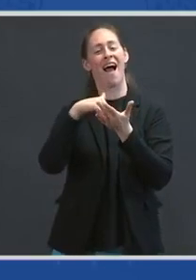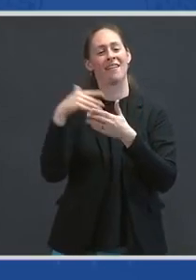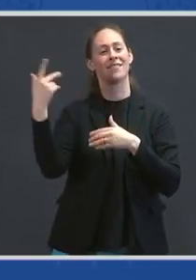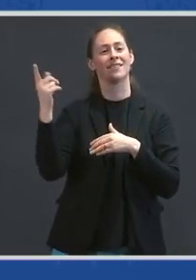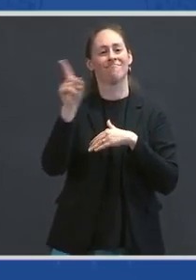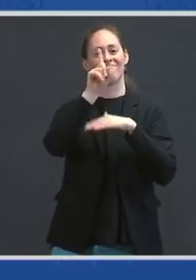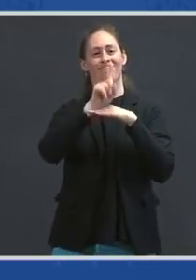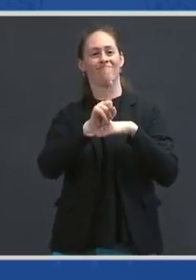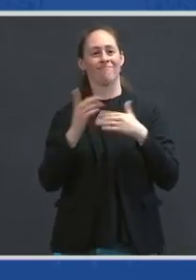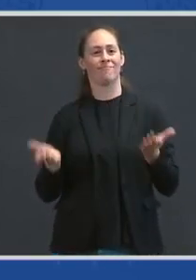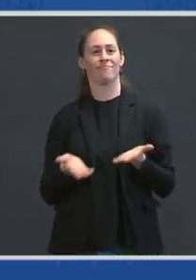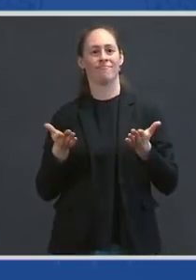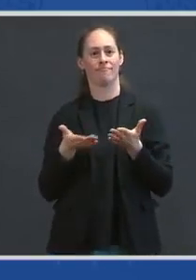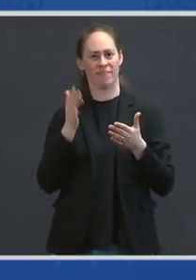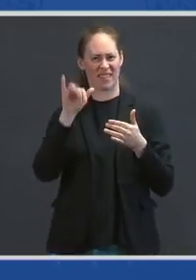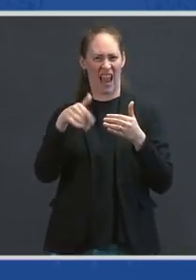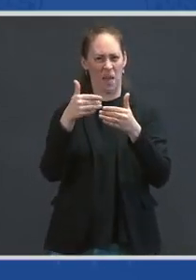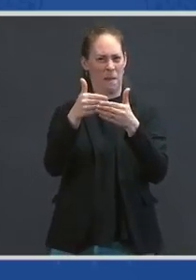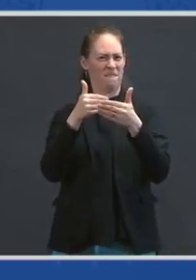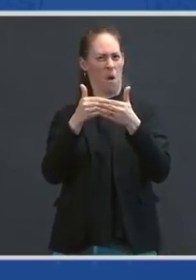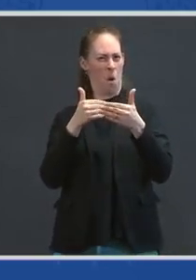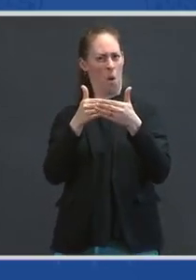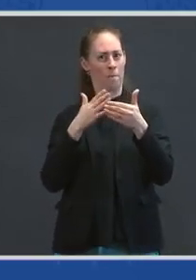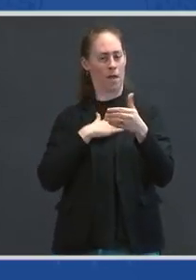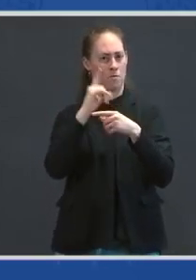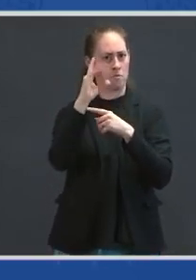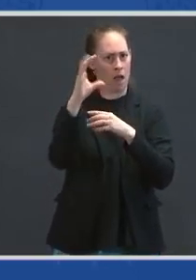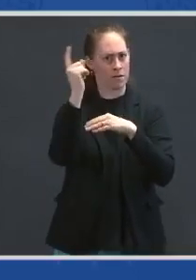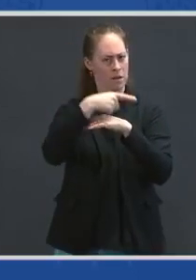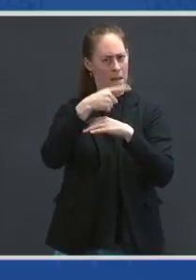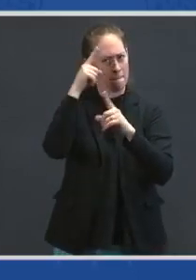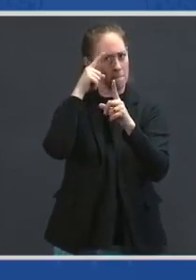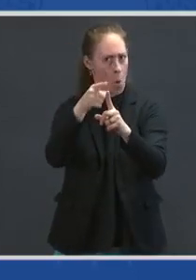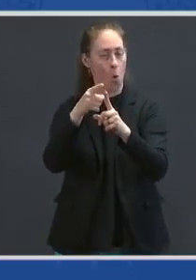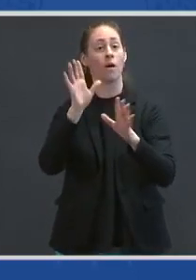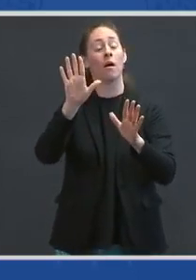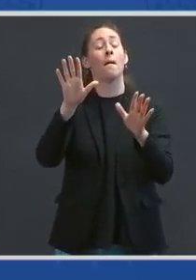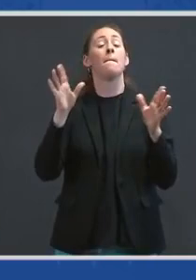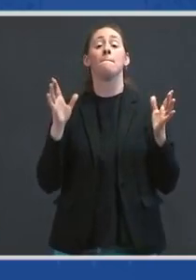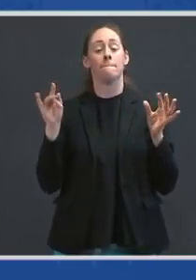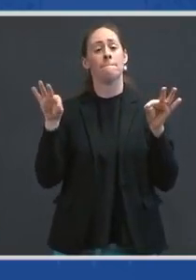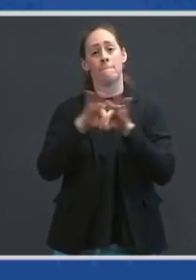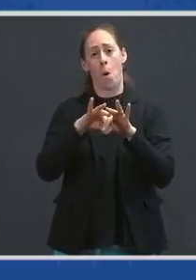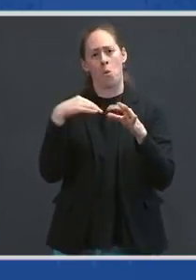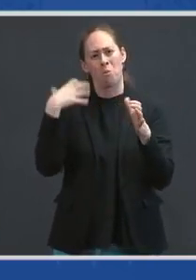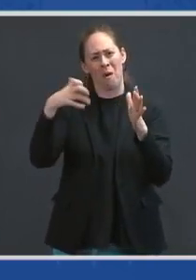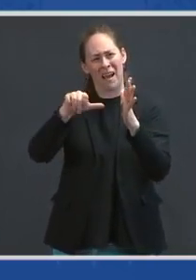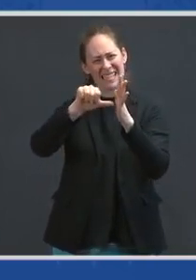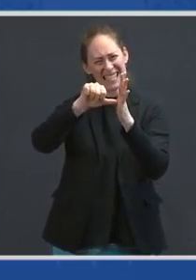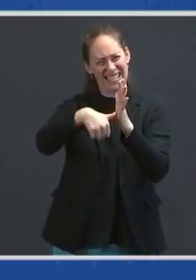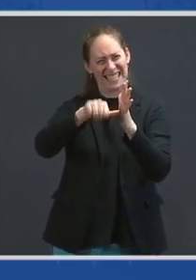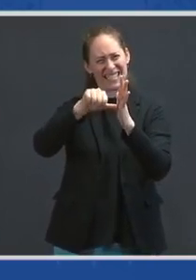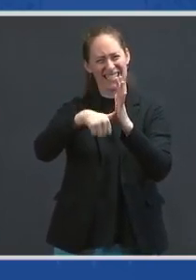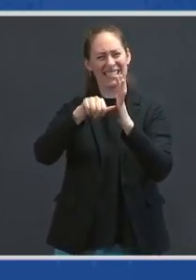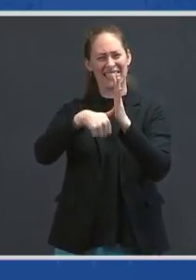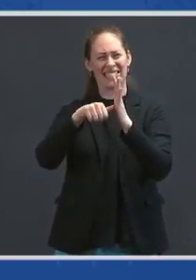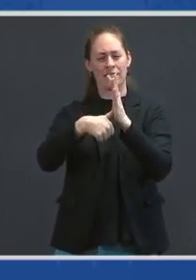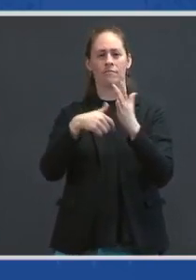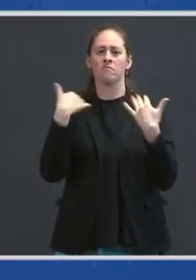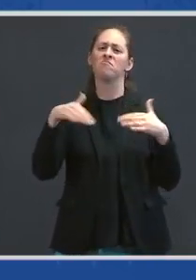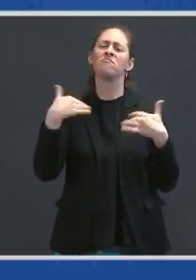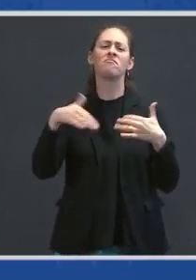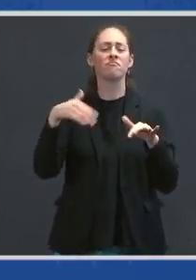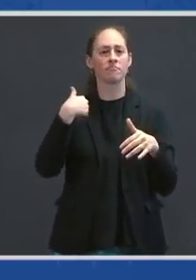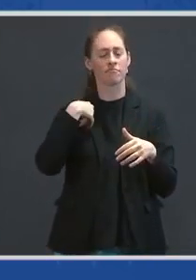days. But here's the critical point. As hard as it is now to believe, we're going to hit a phase in this